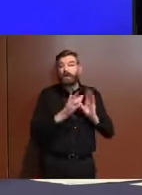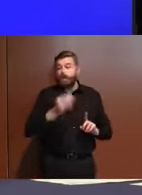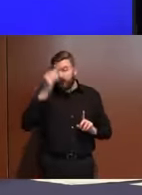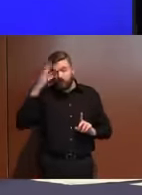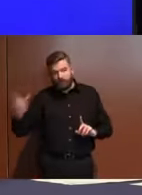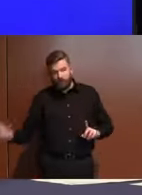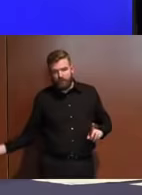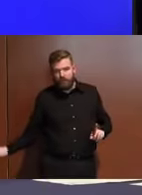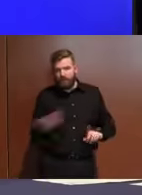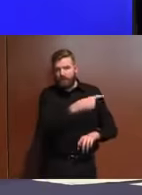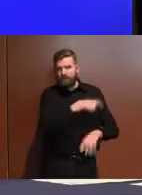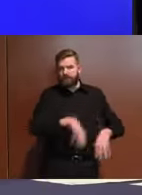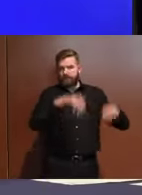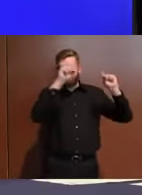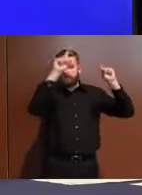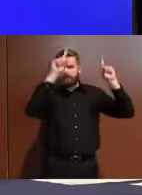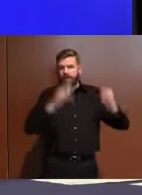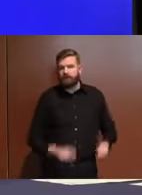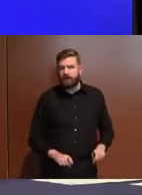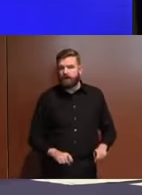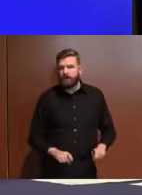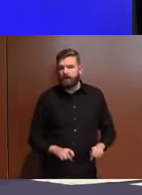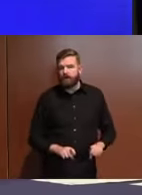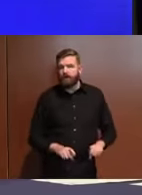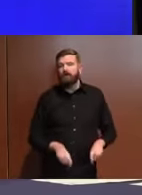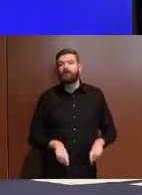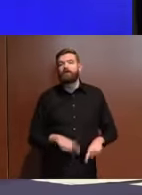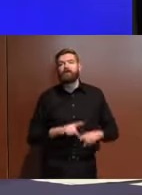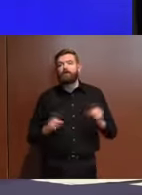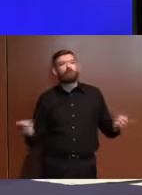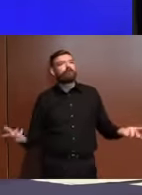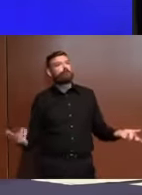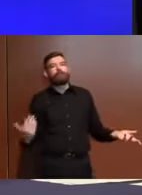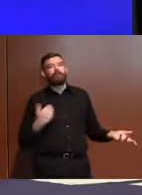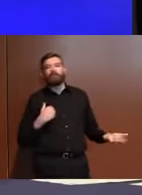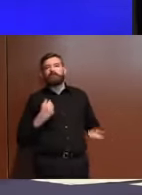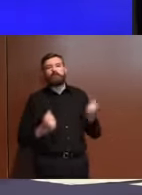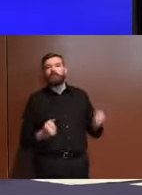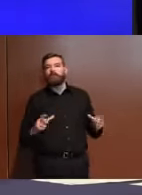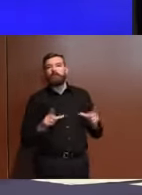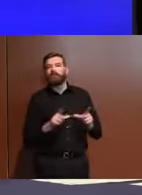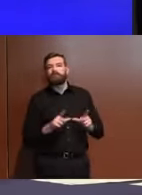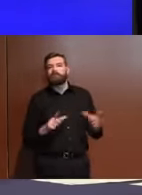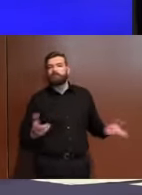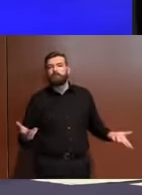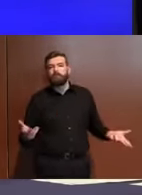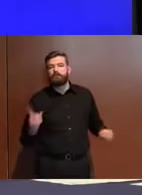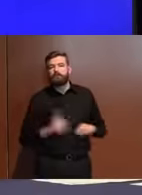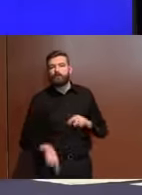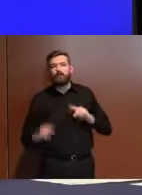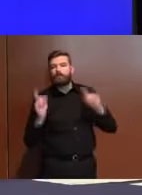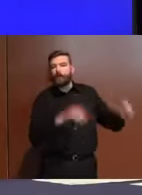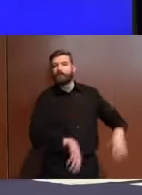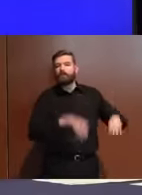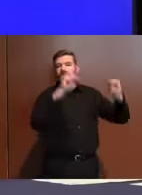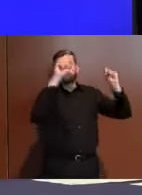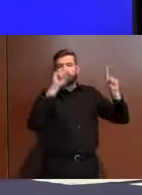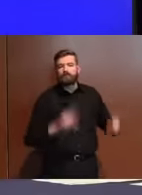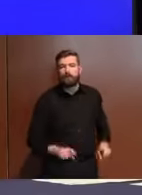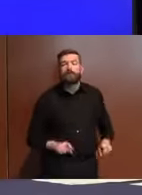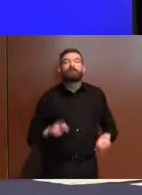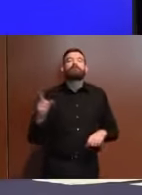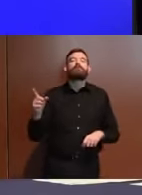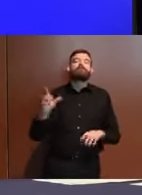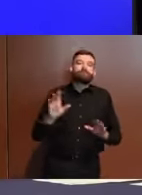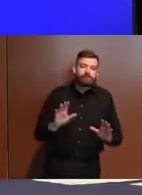license? Correct. Okay. So we've given, I'm going to go out on a limb and say this. Let me just make sure that I repeat what